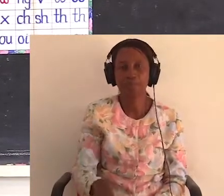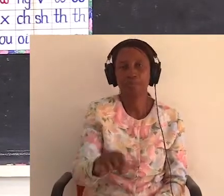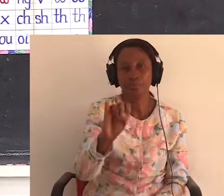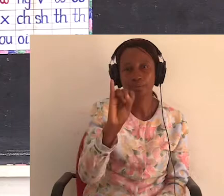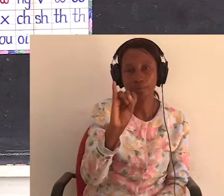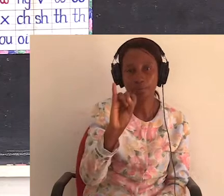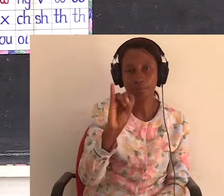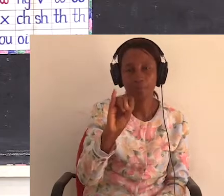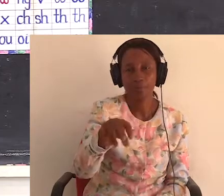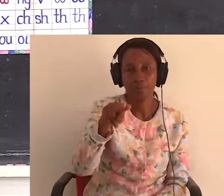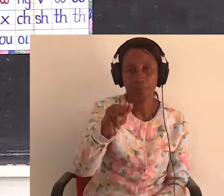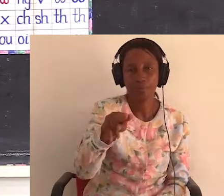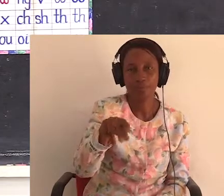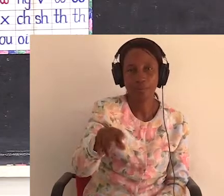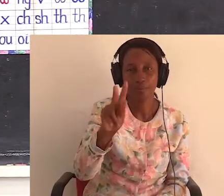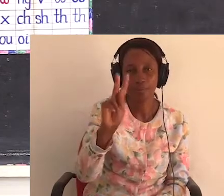We have ink.